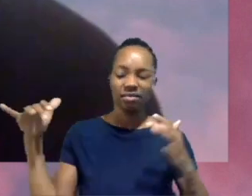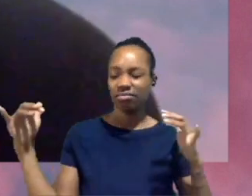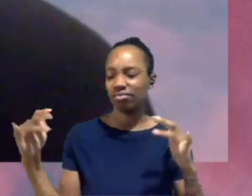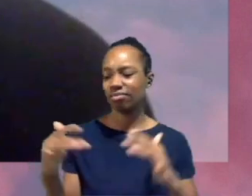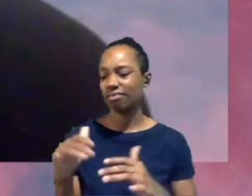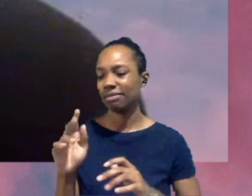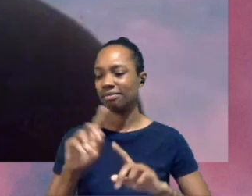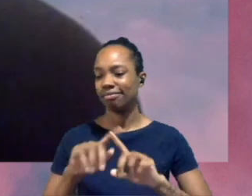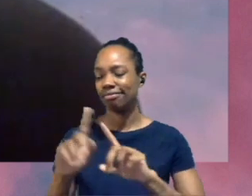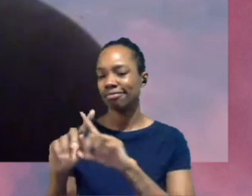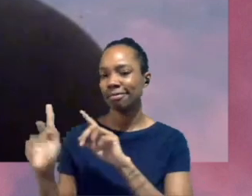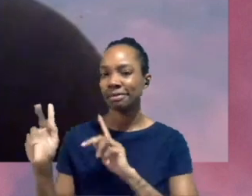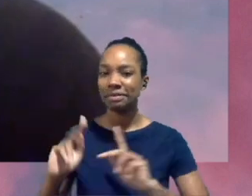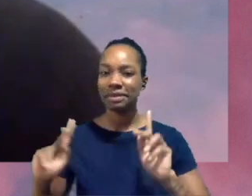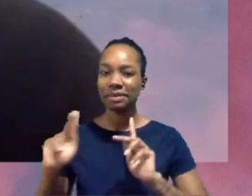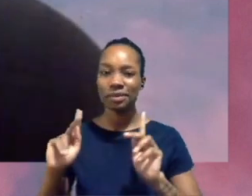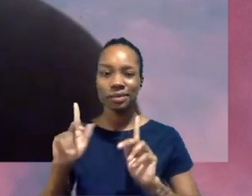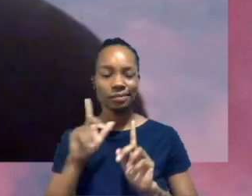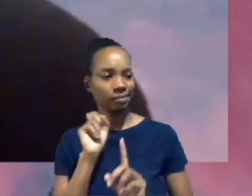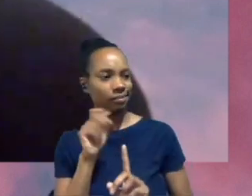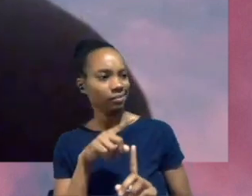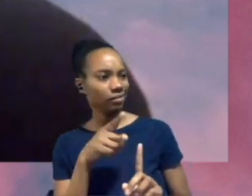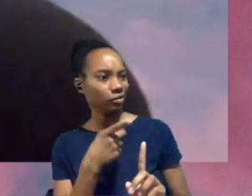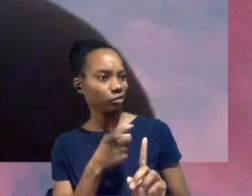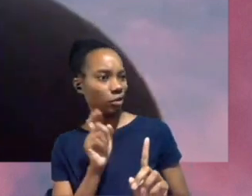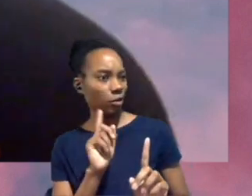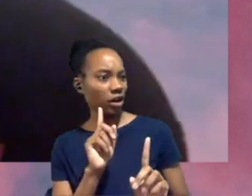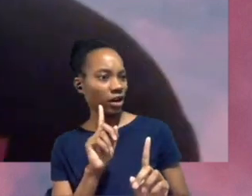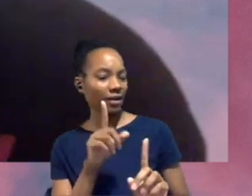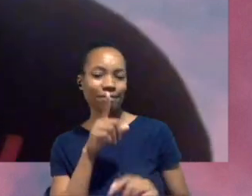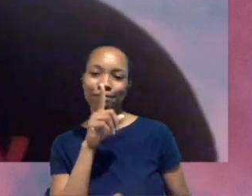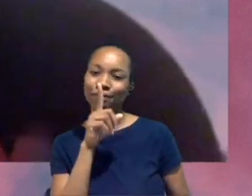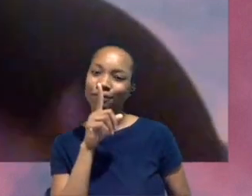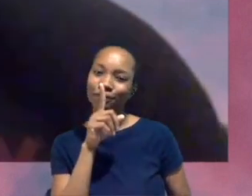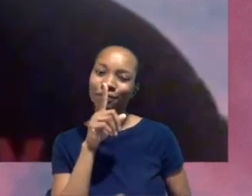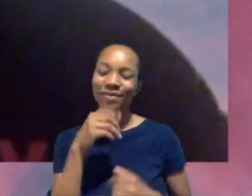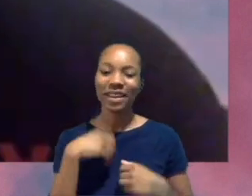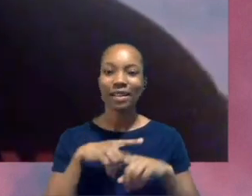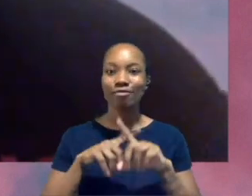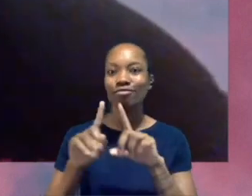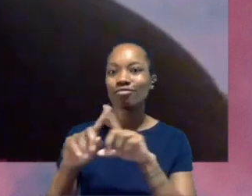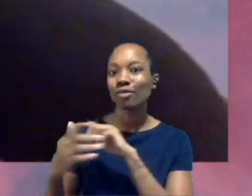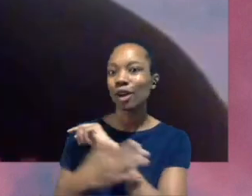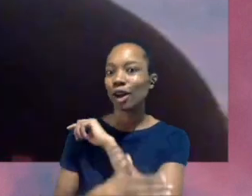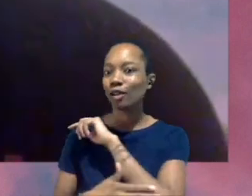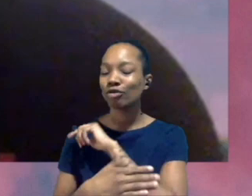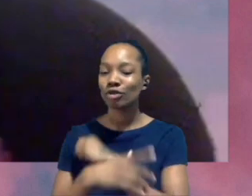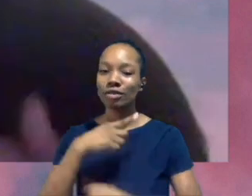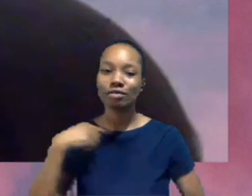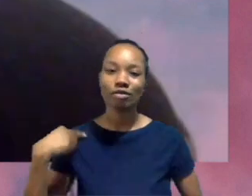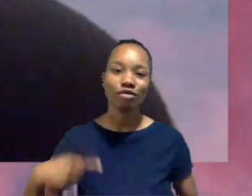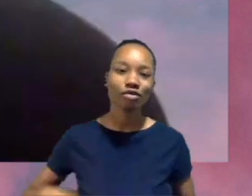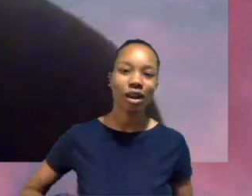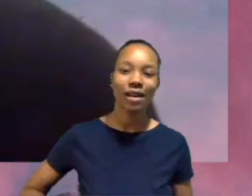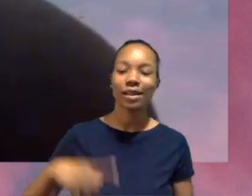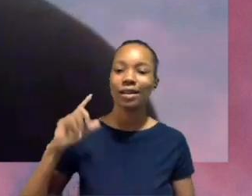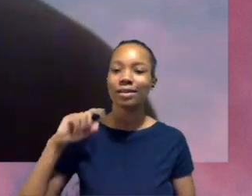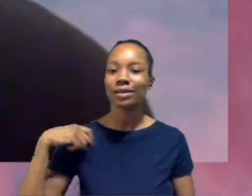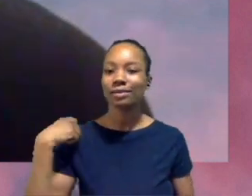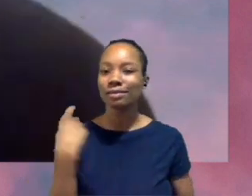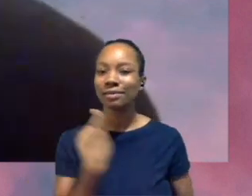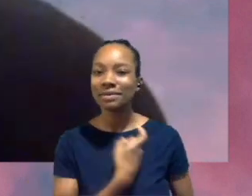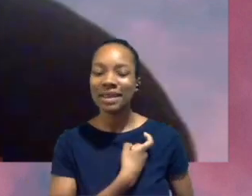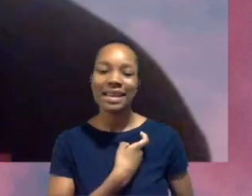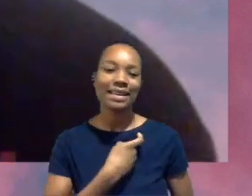ingredients from China, from Spain, from Malaysia, from Mexico. Every Filipino is a